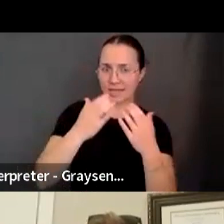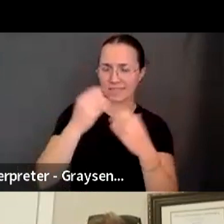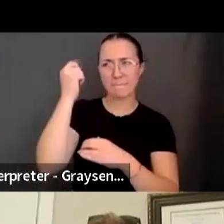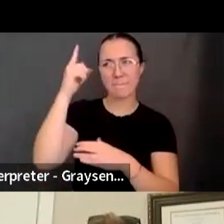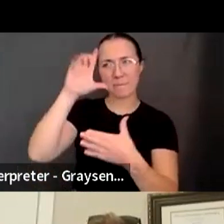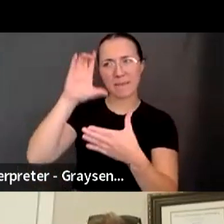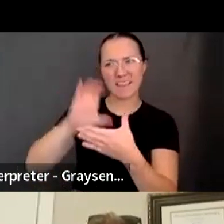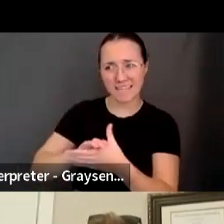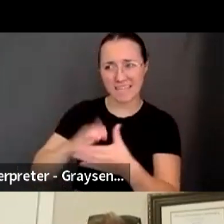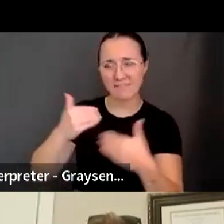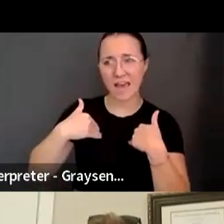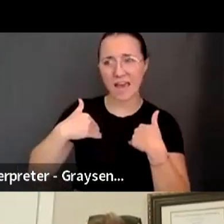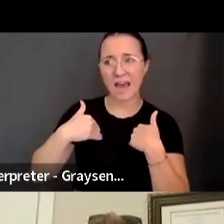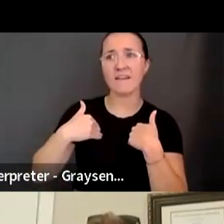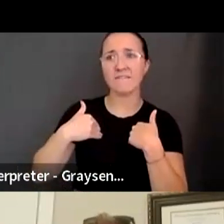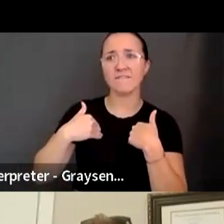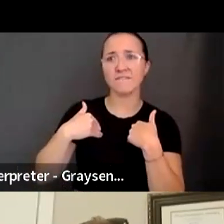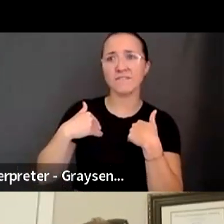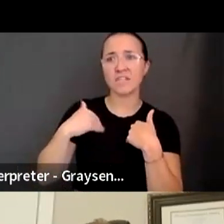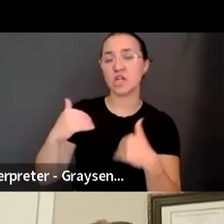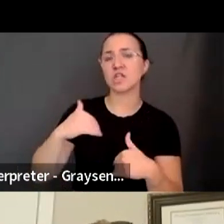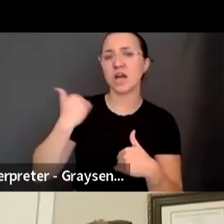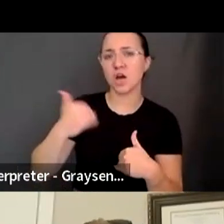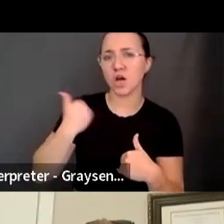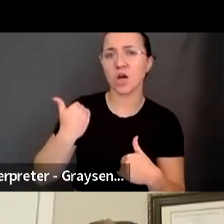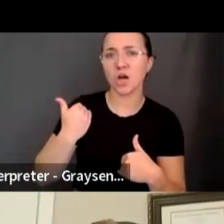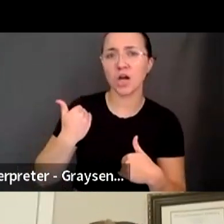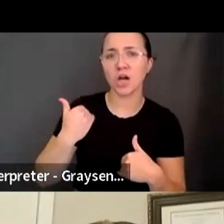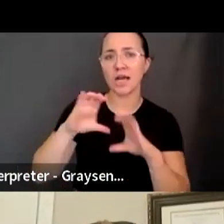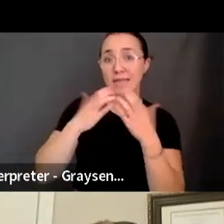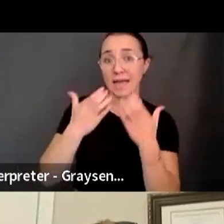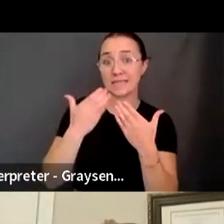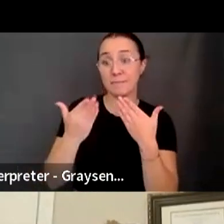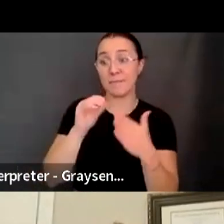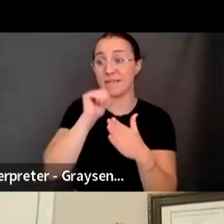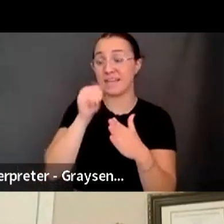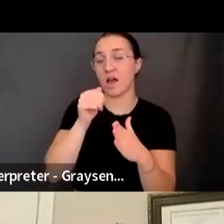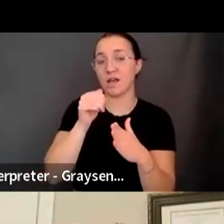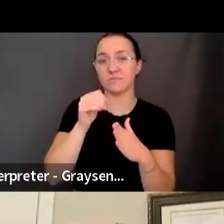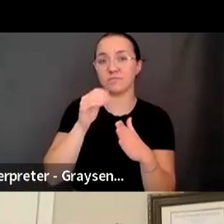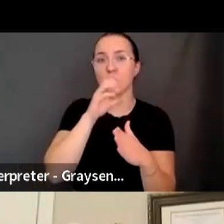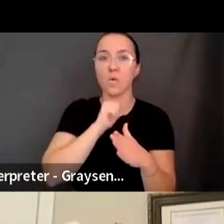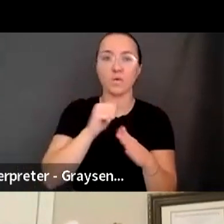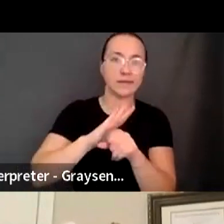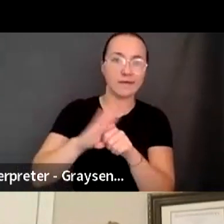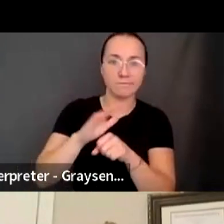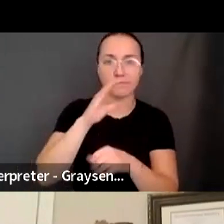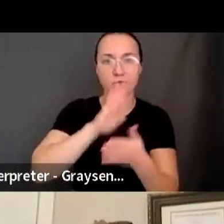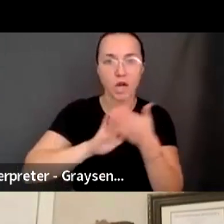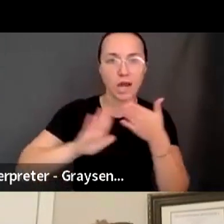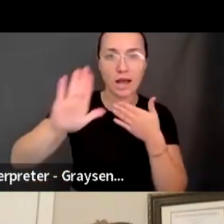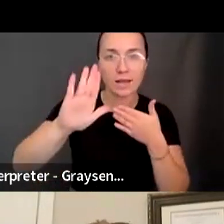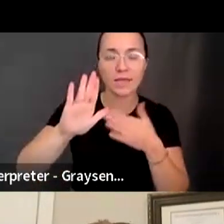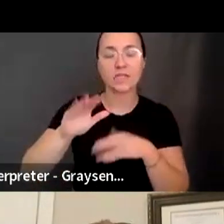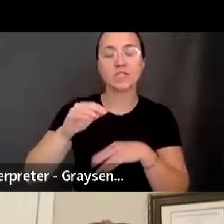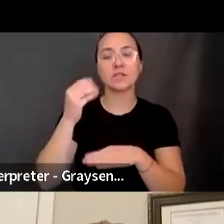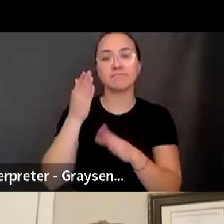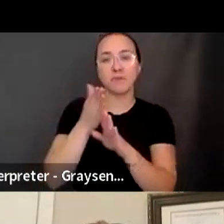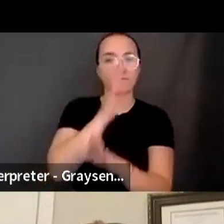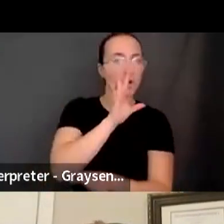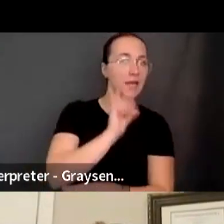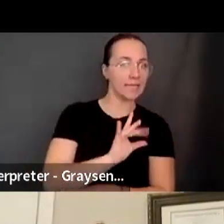geared towards the younger generations that aren't even college age yet. Right. And I also had one more thing to